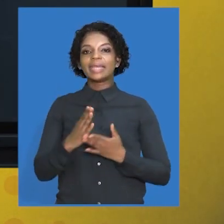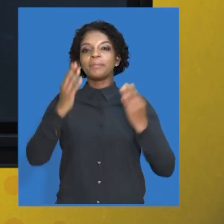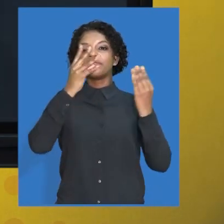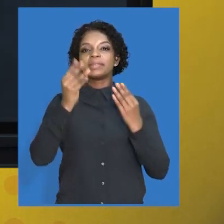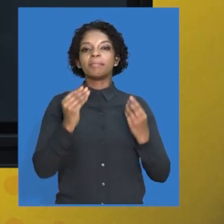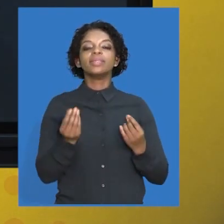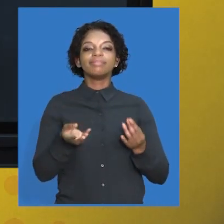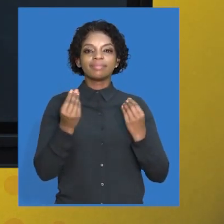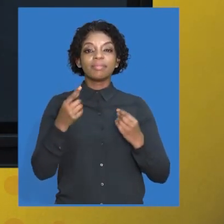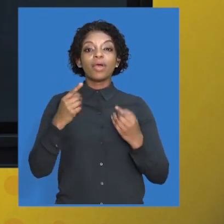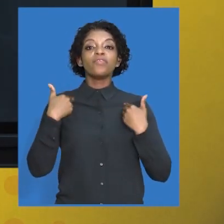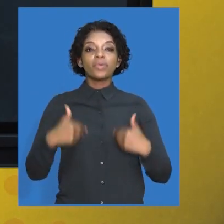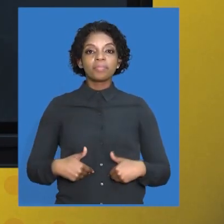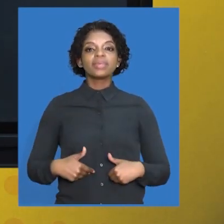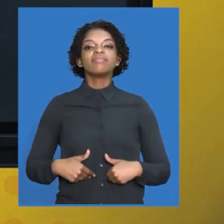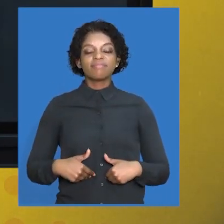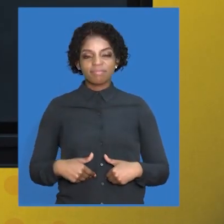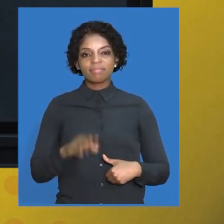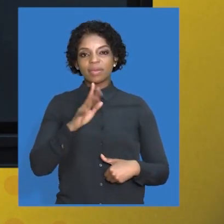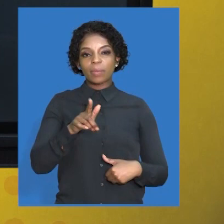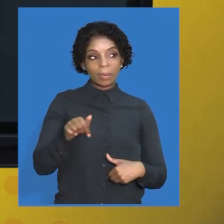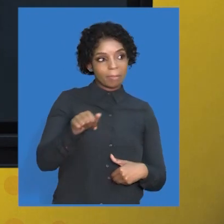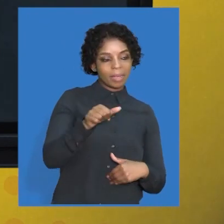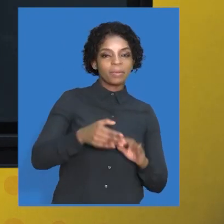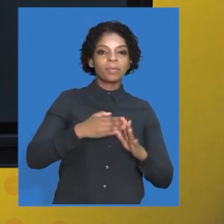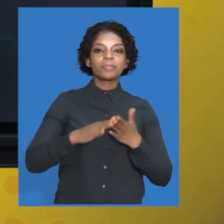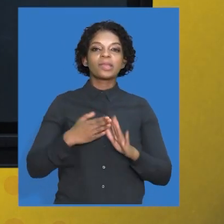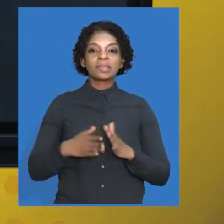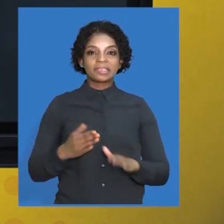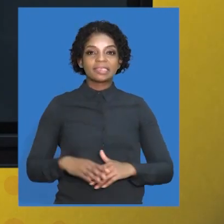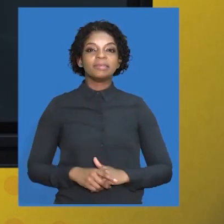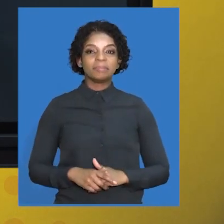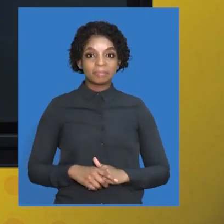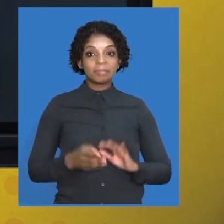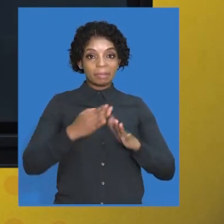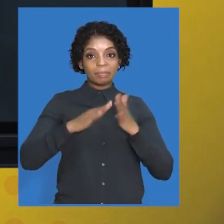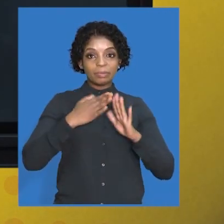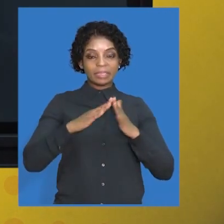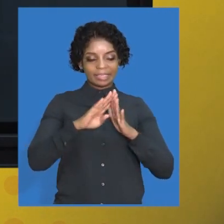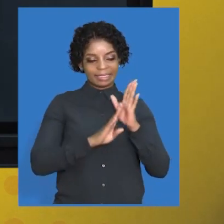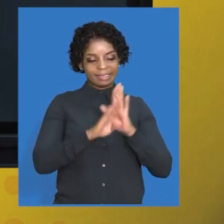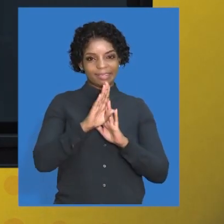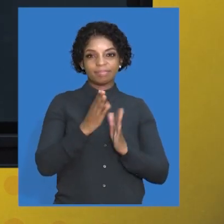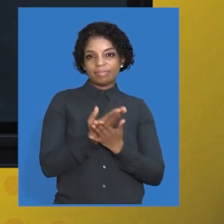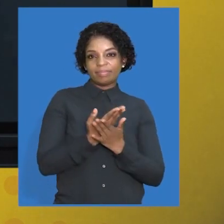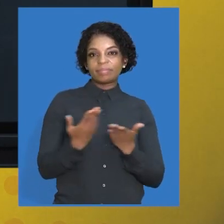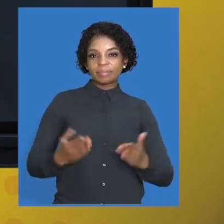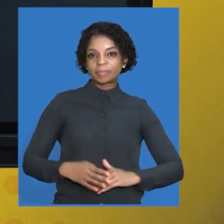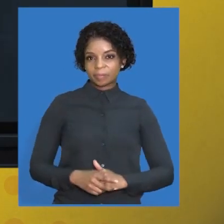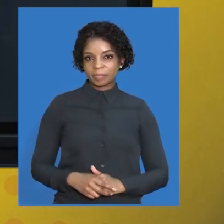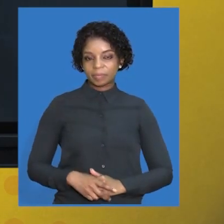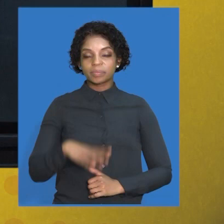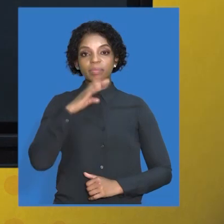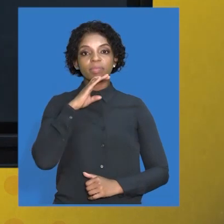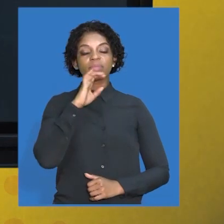from me is going to go back into the community and make the community a better place. So therefore, if I have the option between them